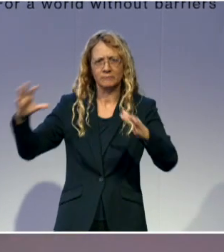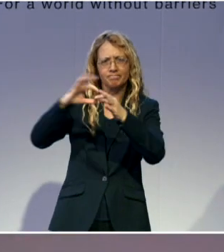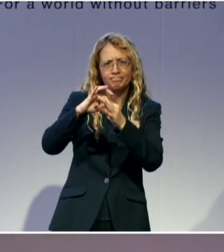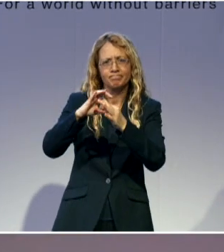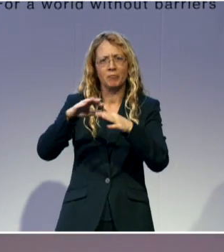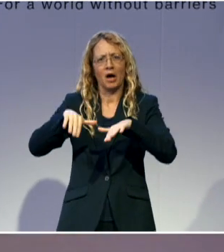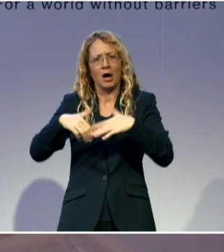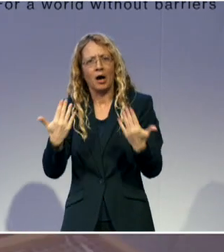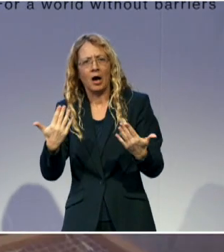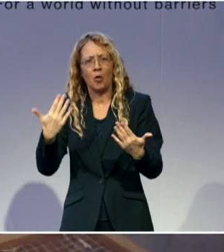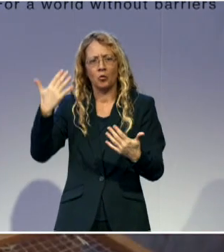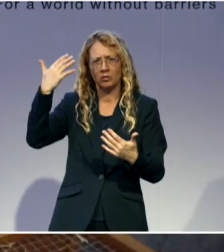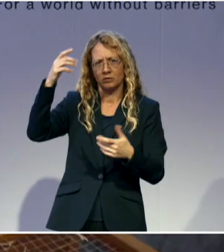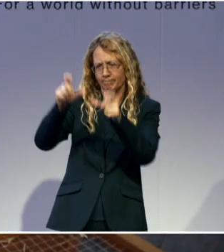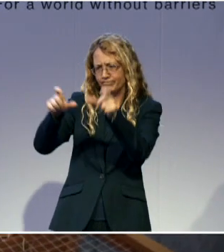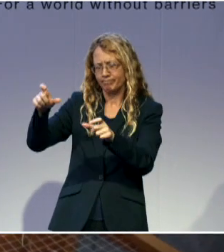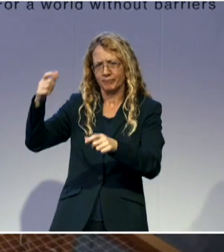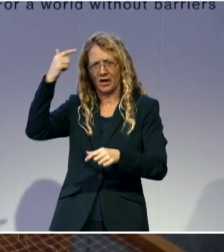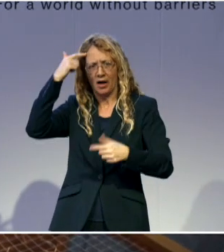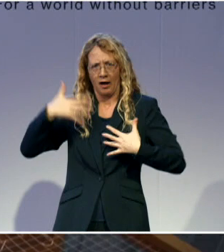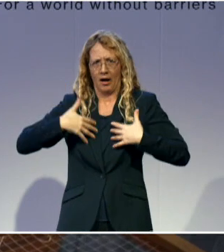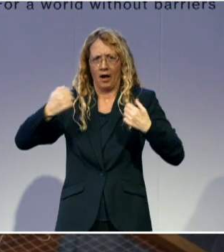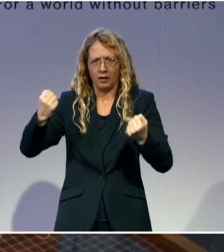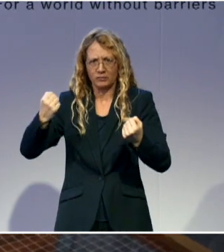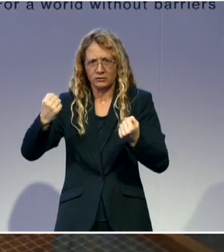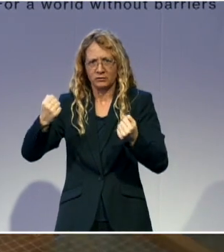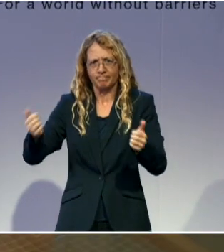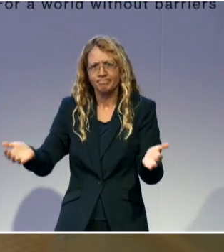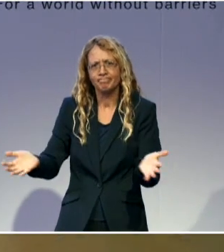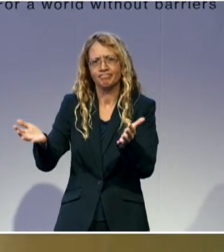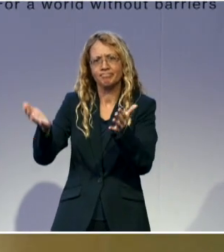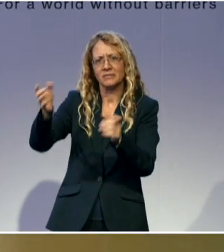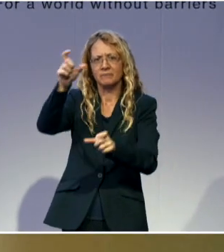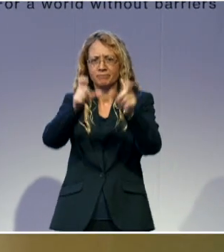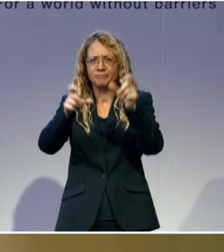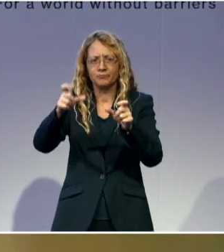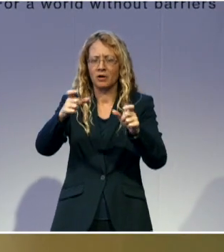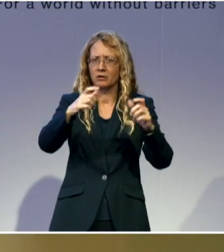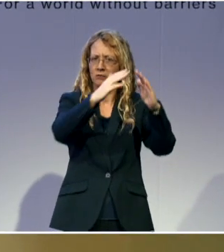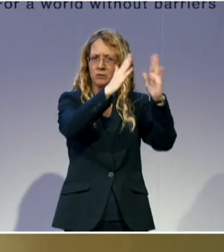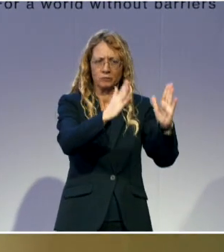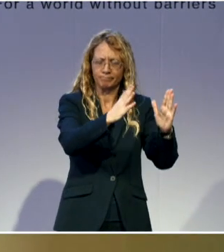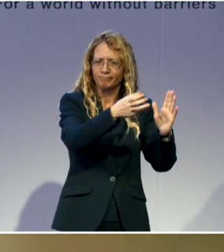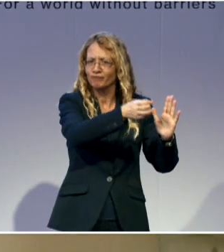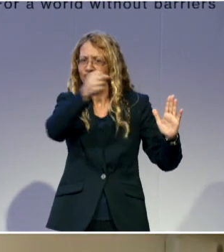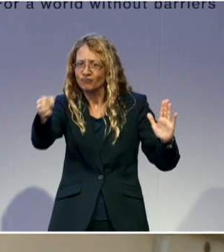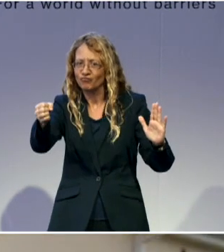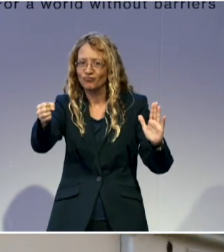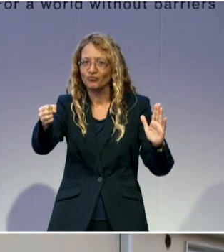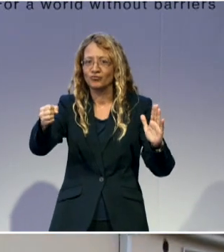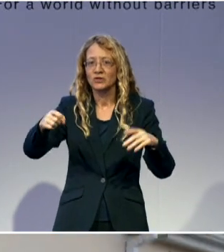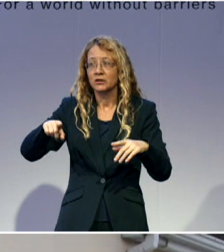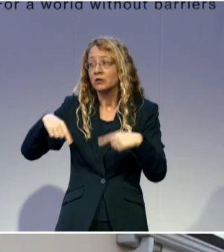grant funding for projects that support persons with disabilities to move out of institutions